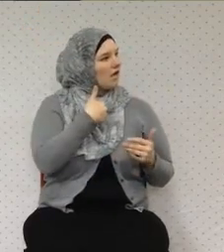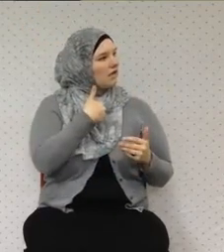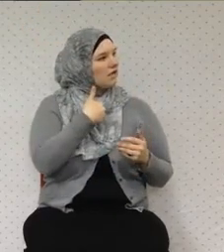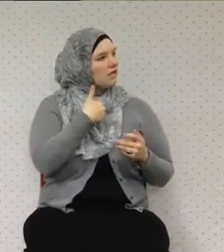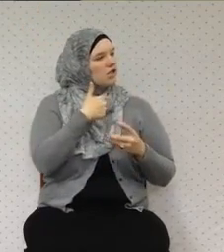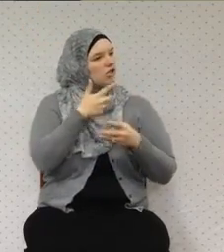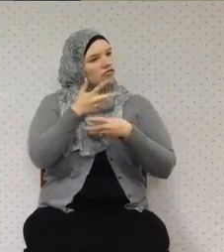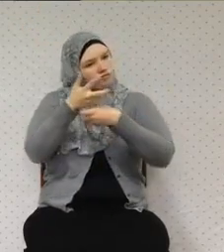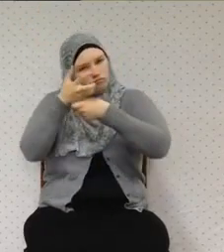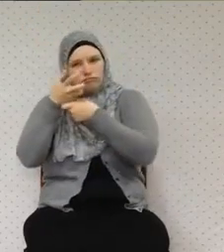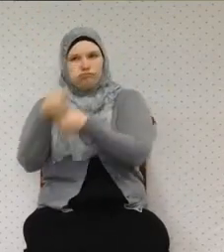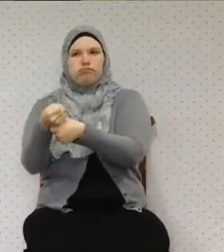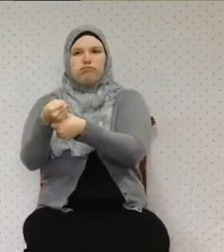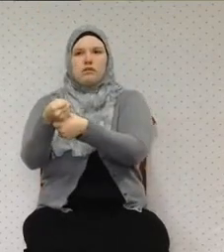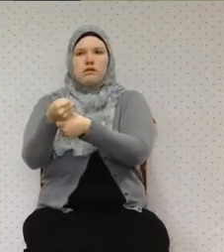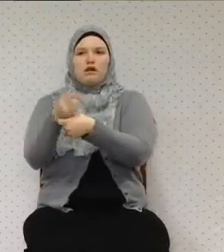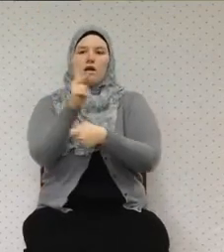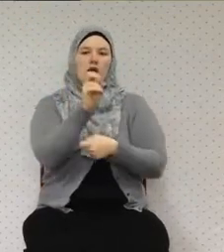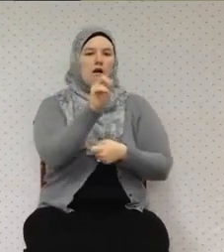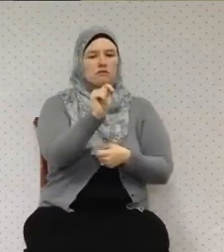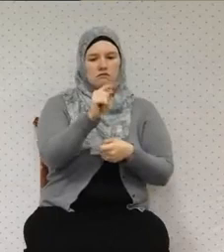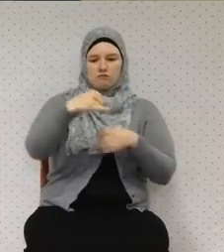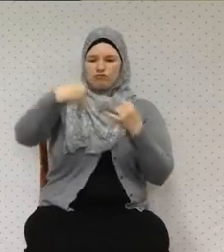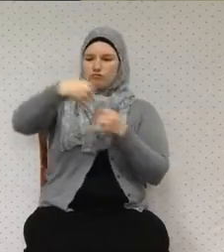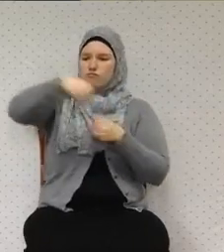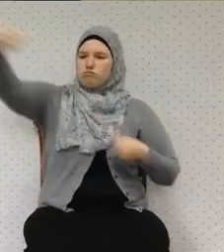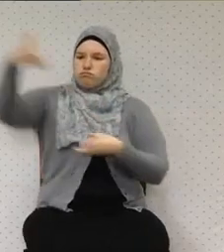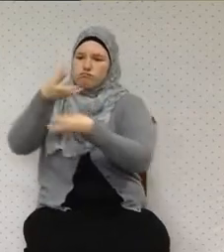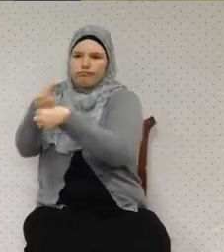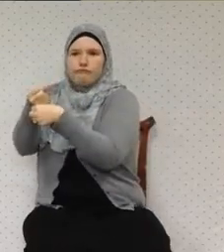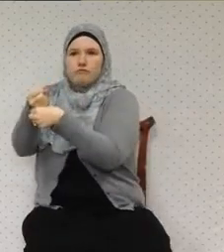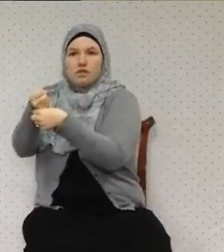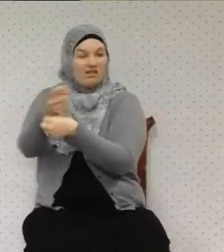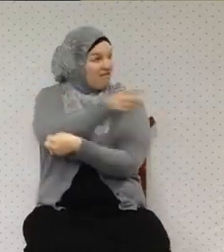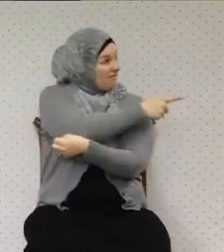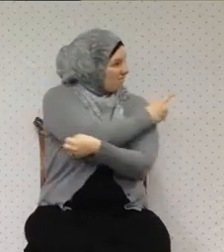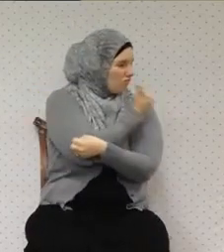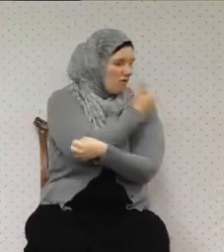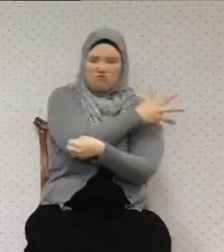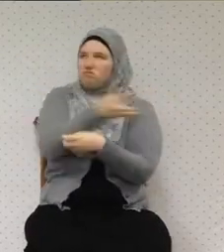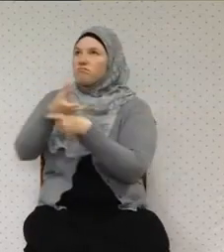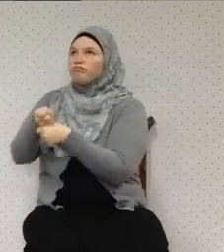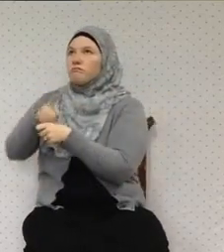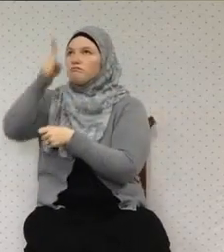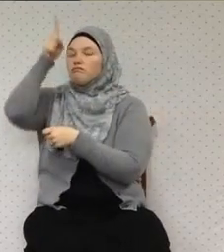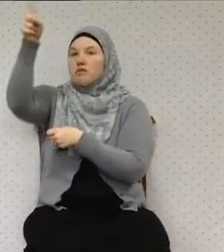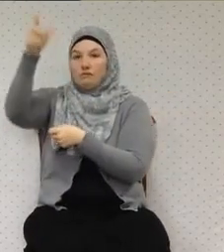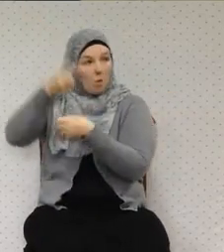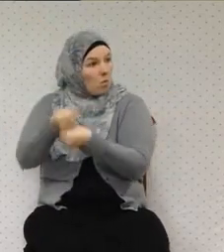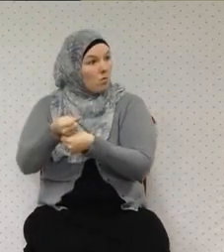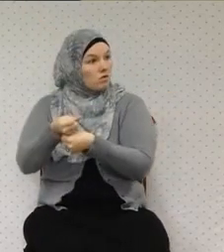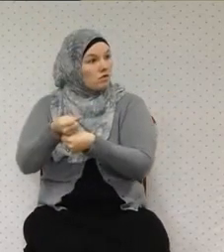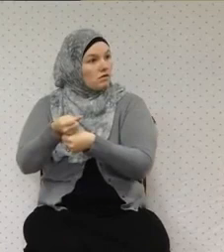strongest knot on the rope between him and Allah. And when you hold to that knot